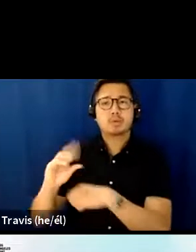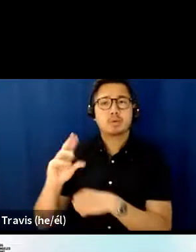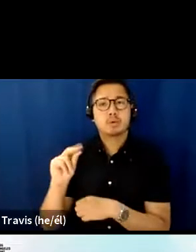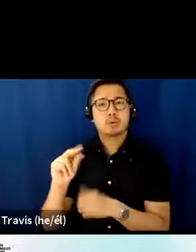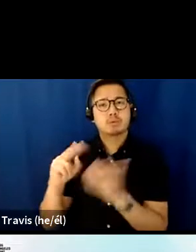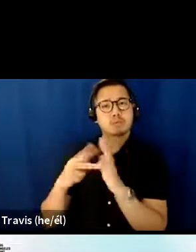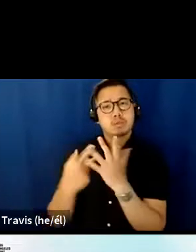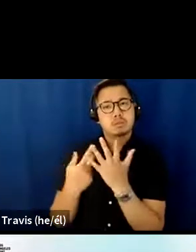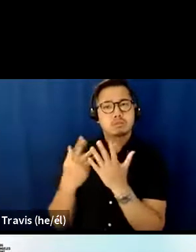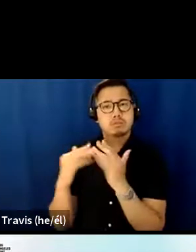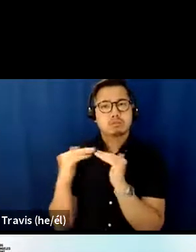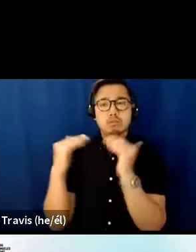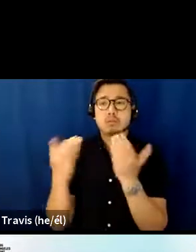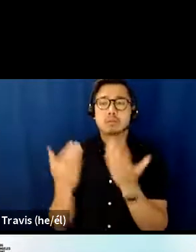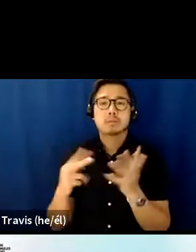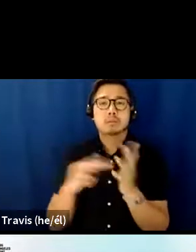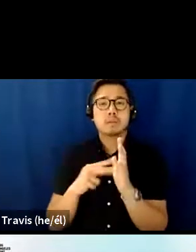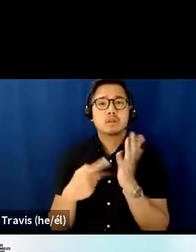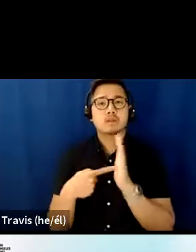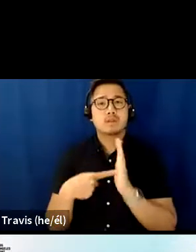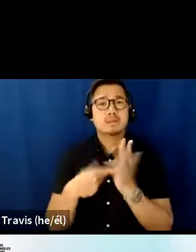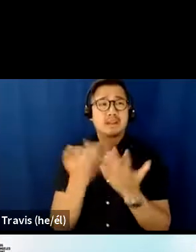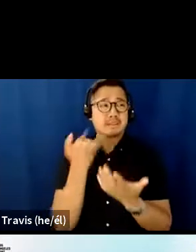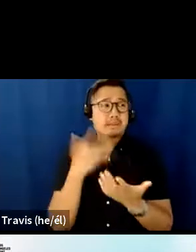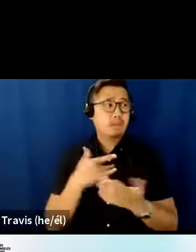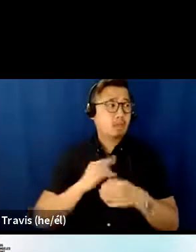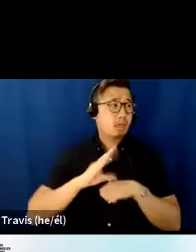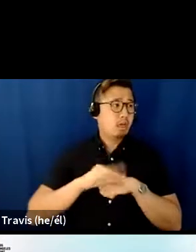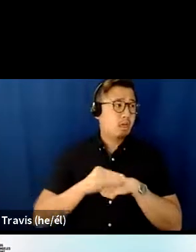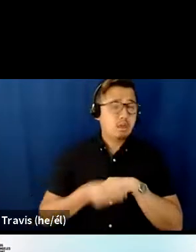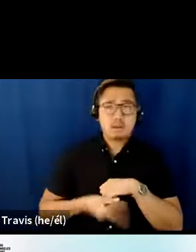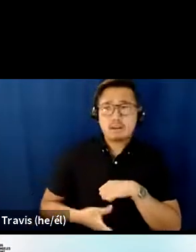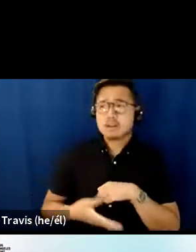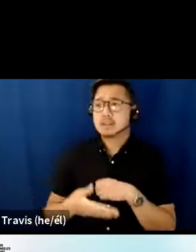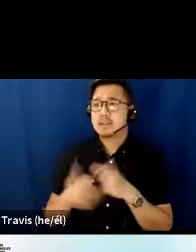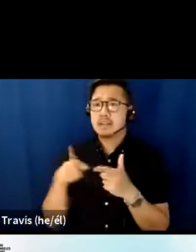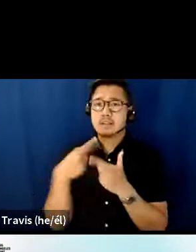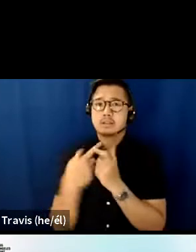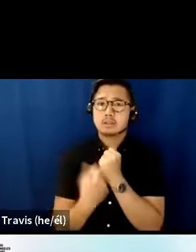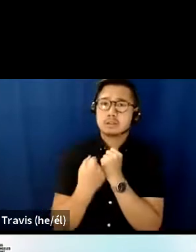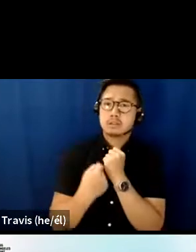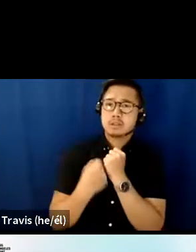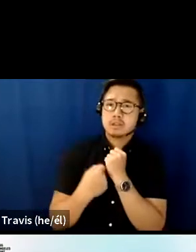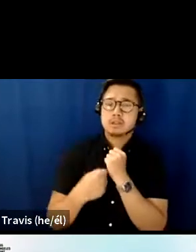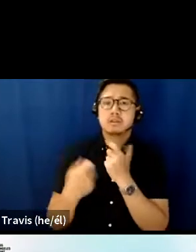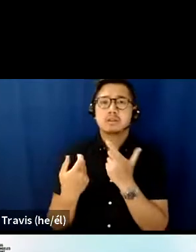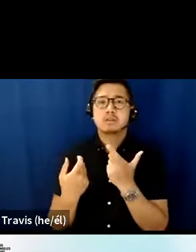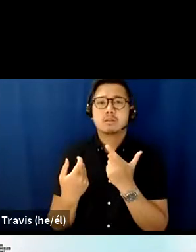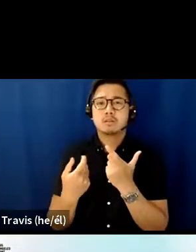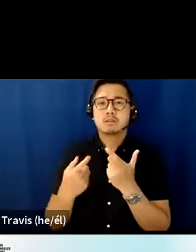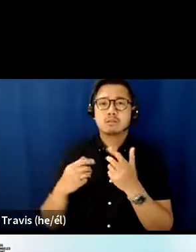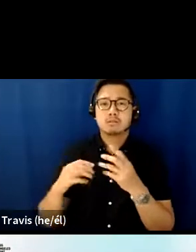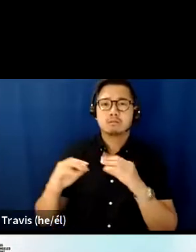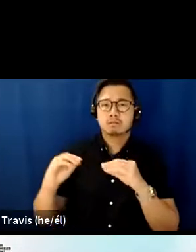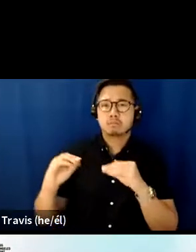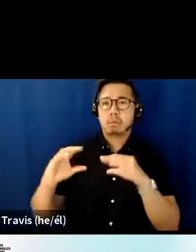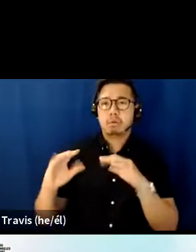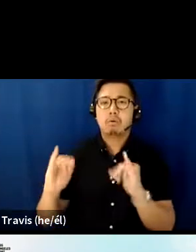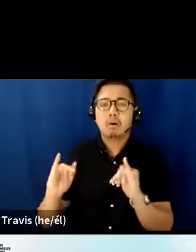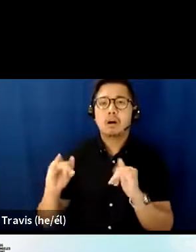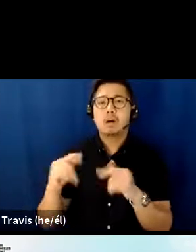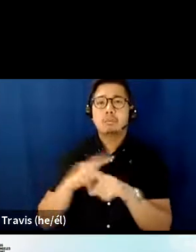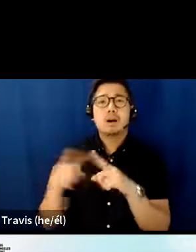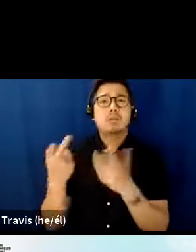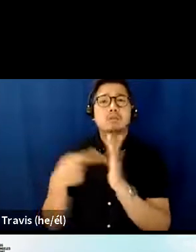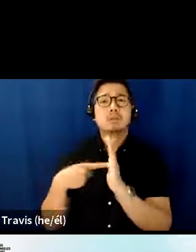hold space, if I need space to be held for me, maybe we need to talk about boundaries. We deserve, no, we're worthy of that.